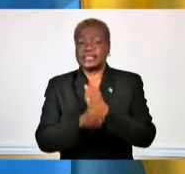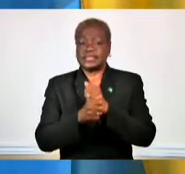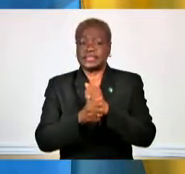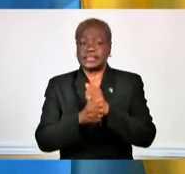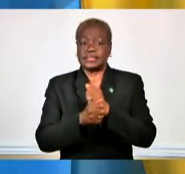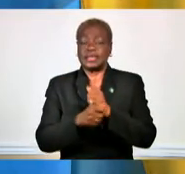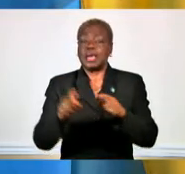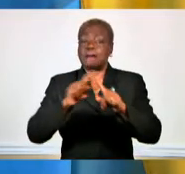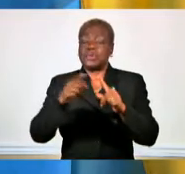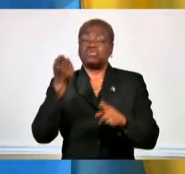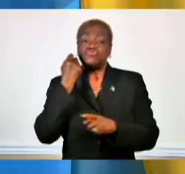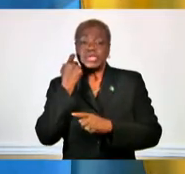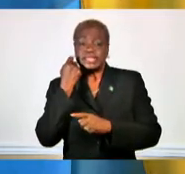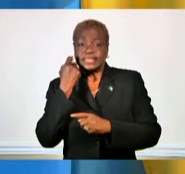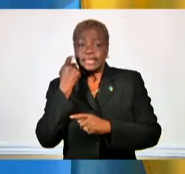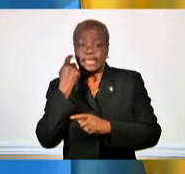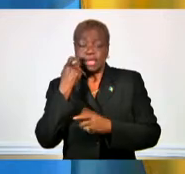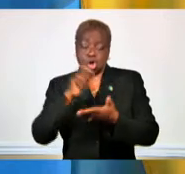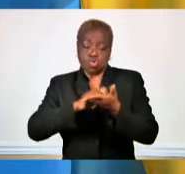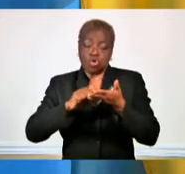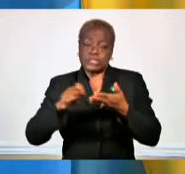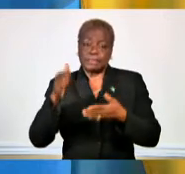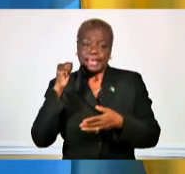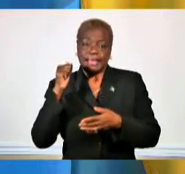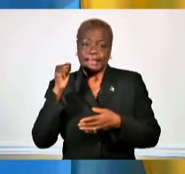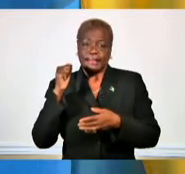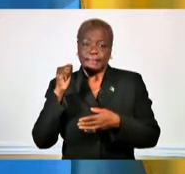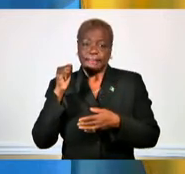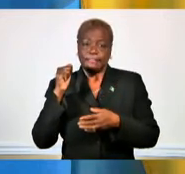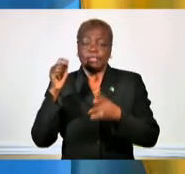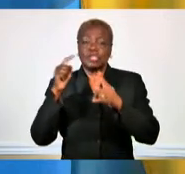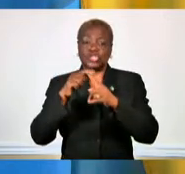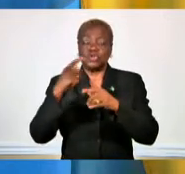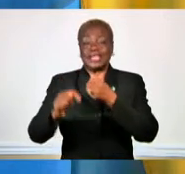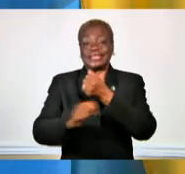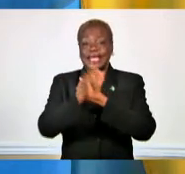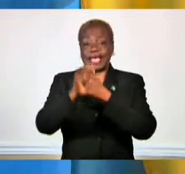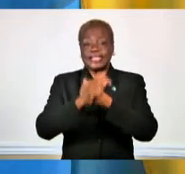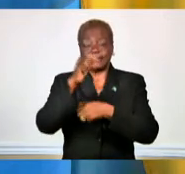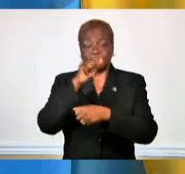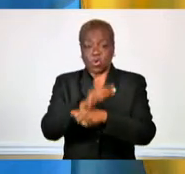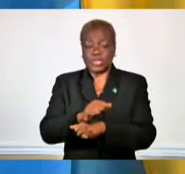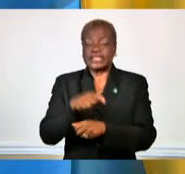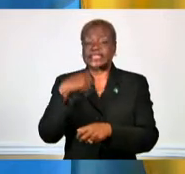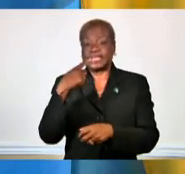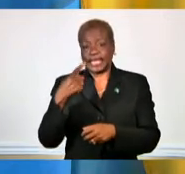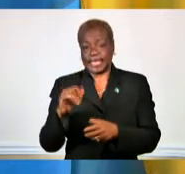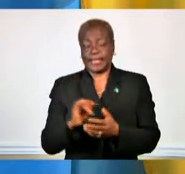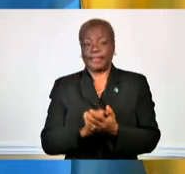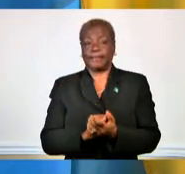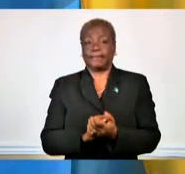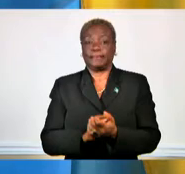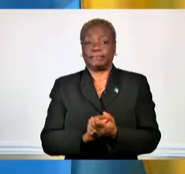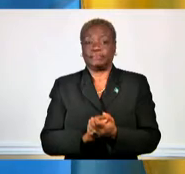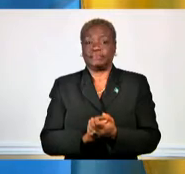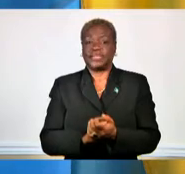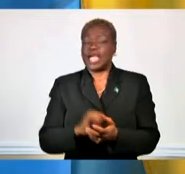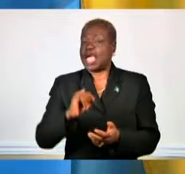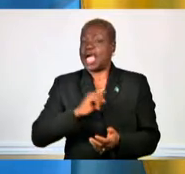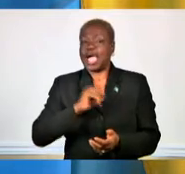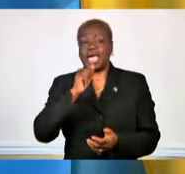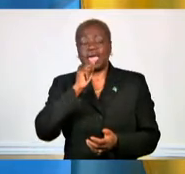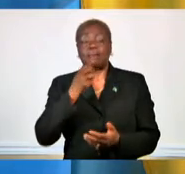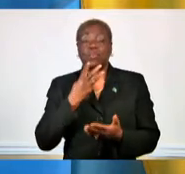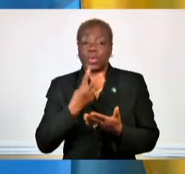but recently wrote back to the task force saying, "I am